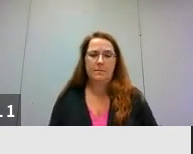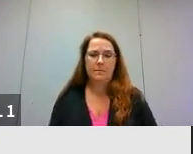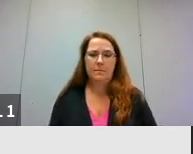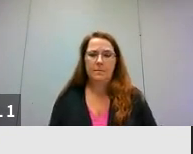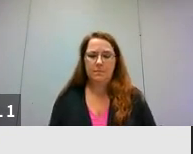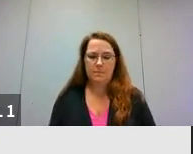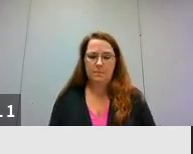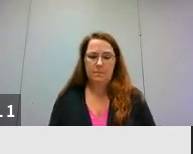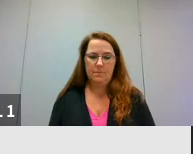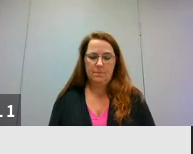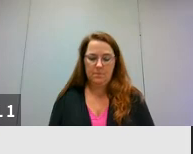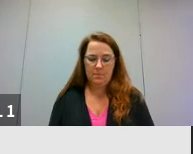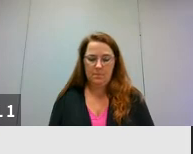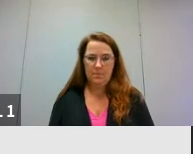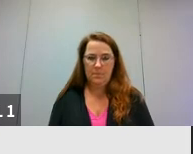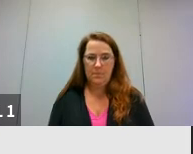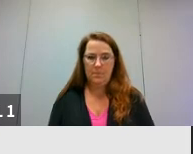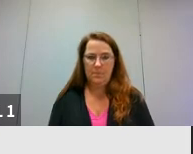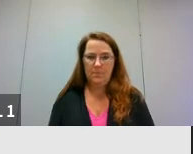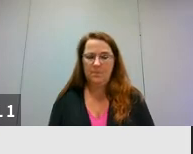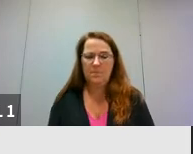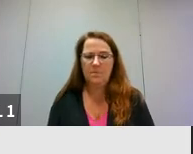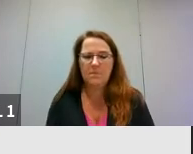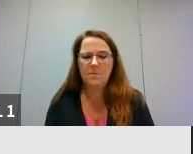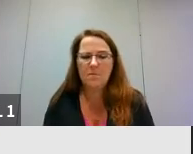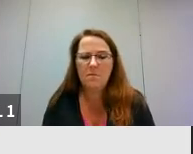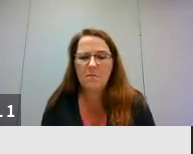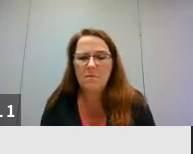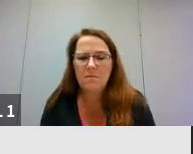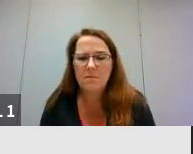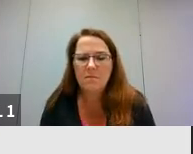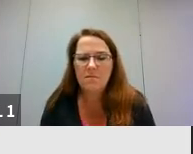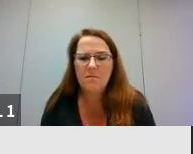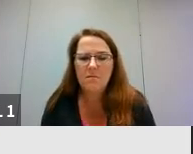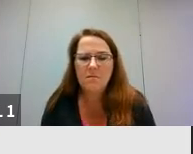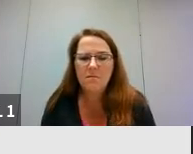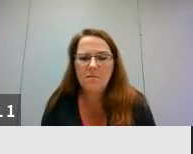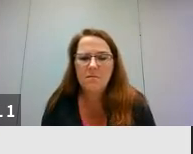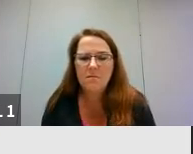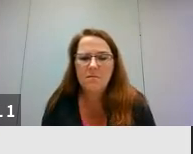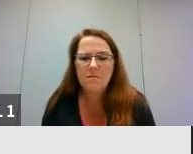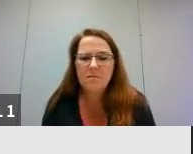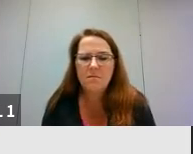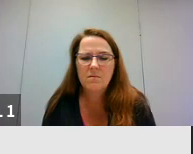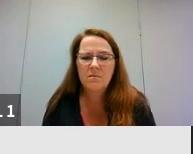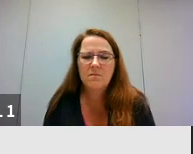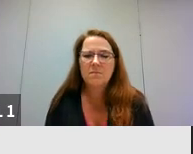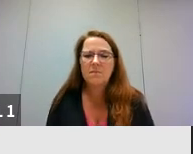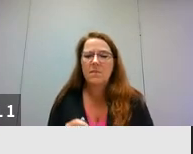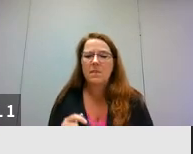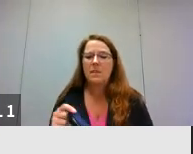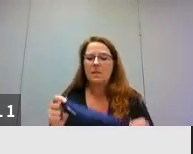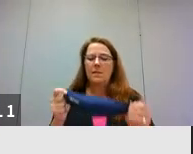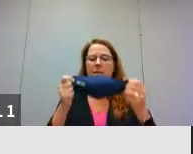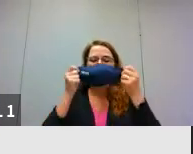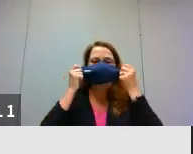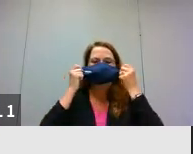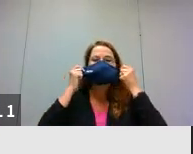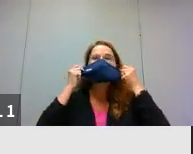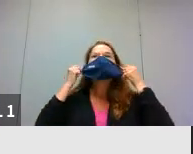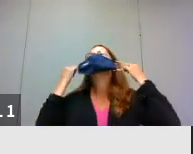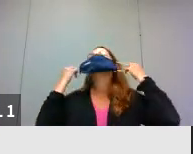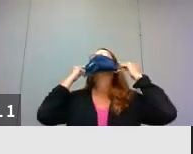me co-host and then somebody needs to rename Debbie Easterly as